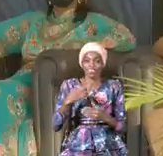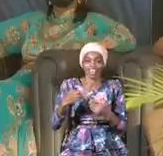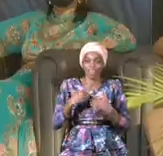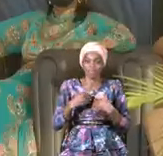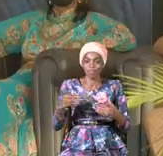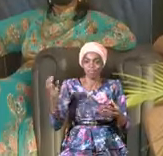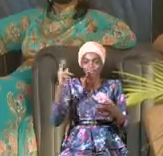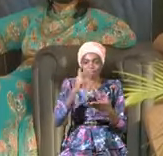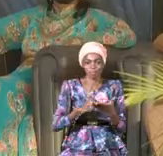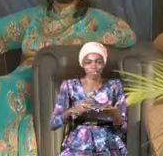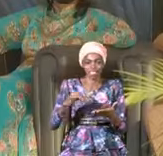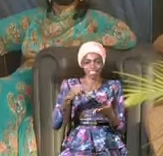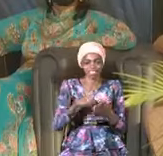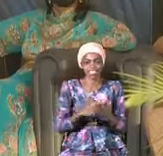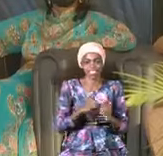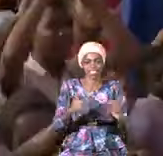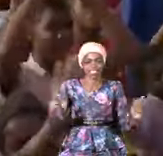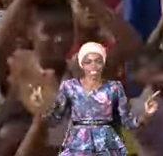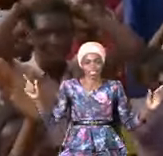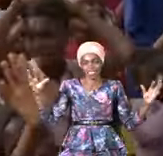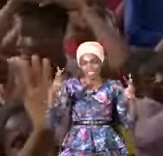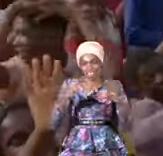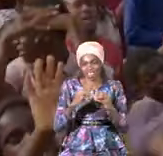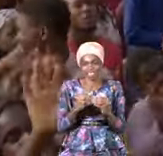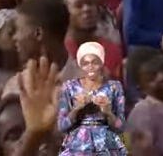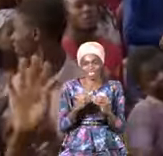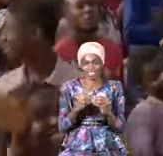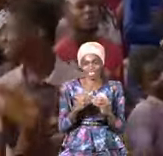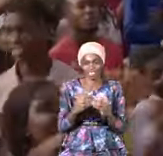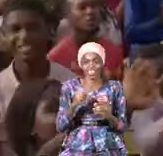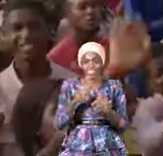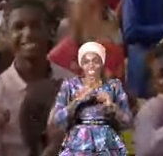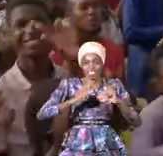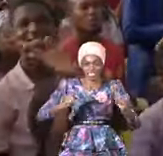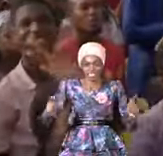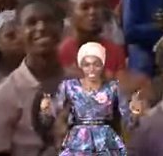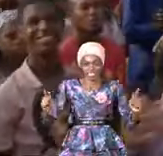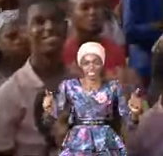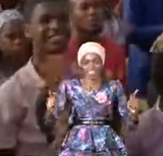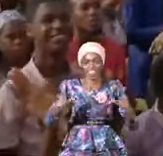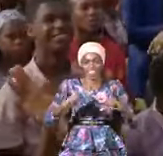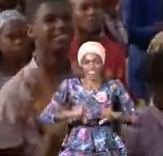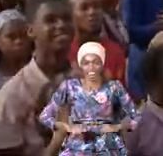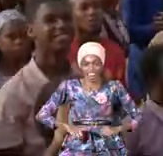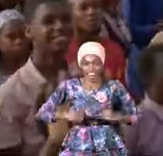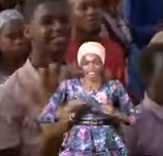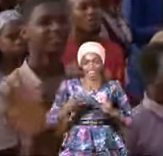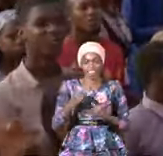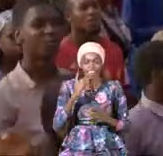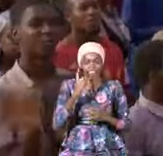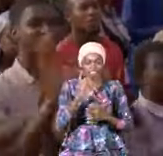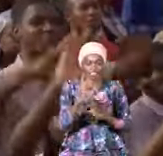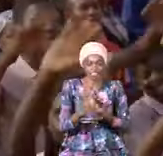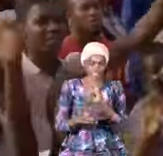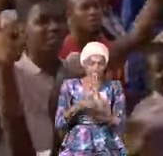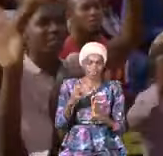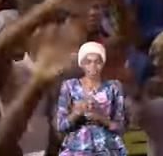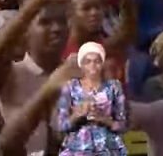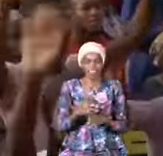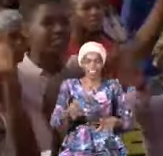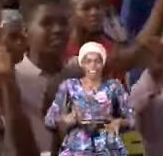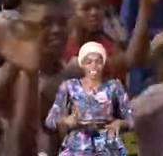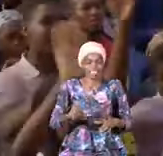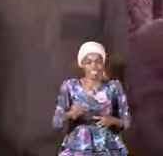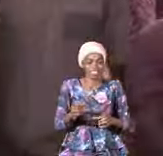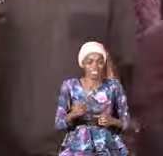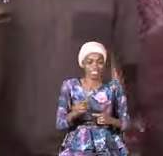this very great first ever great life global impacting impact,